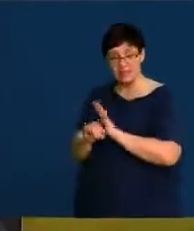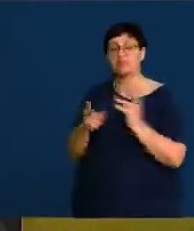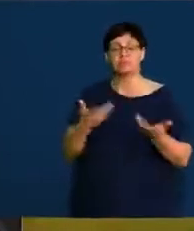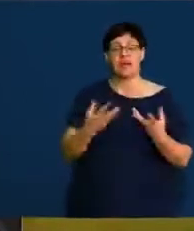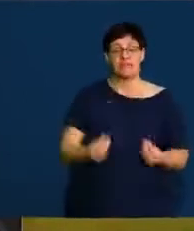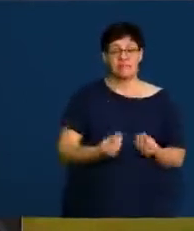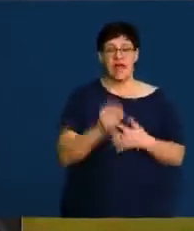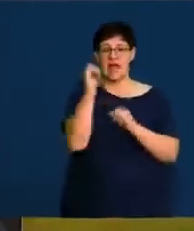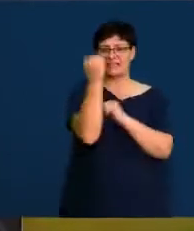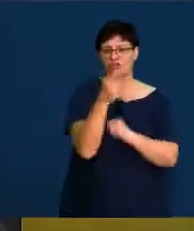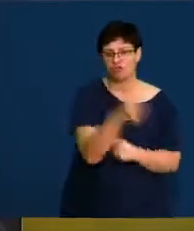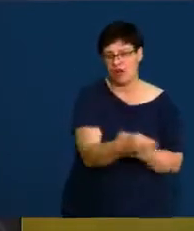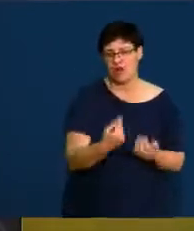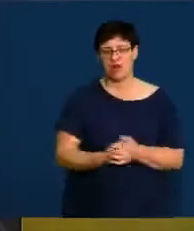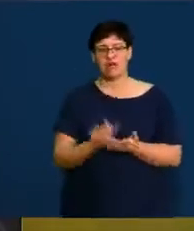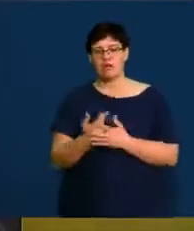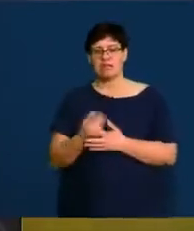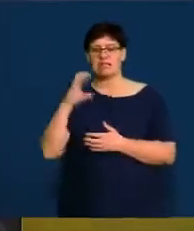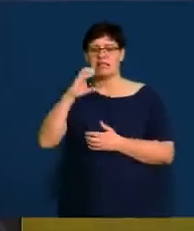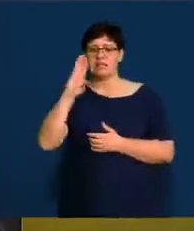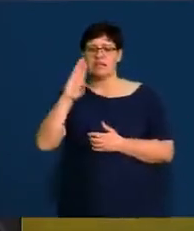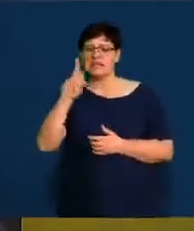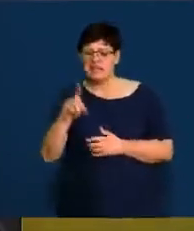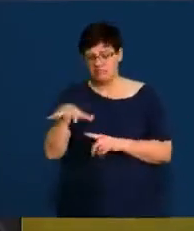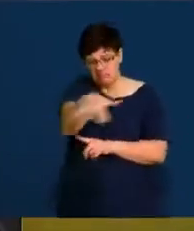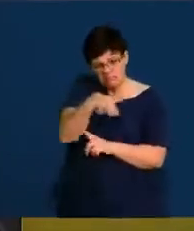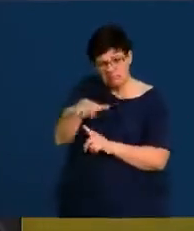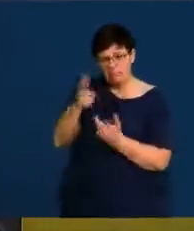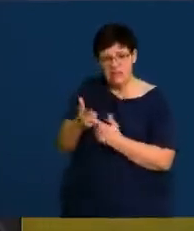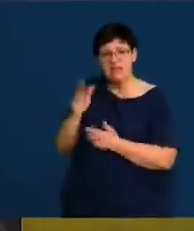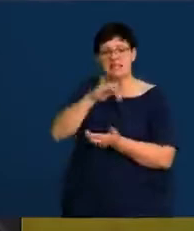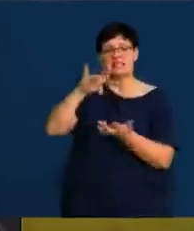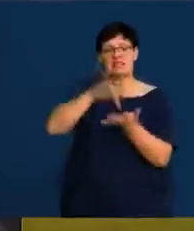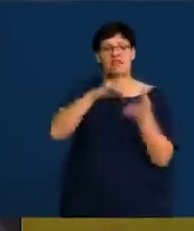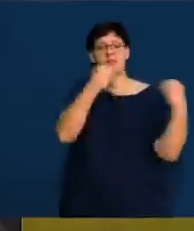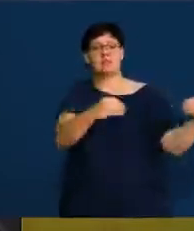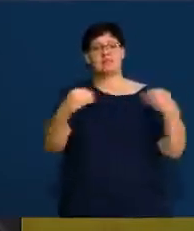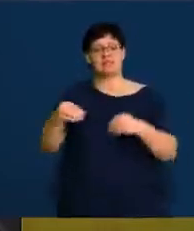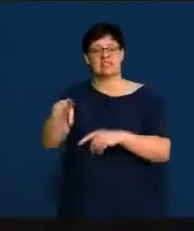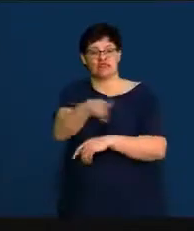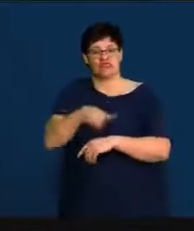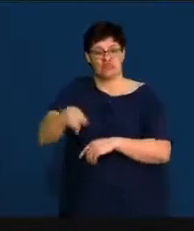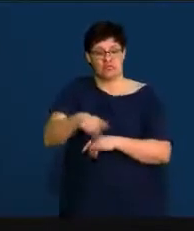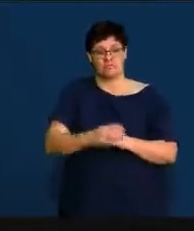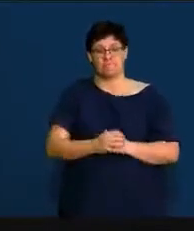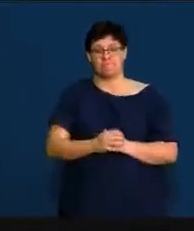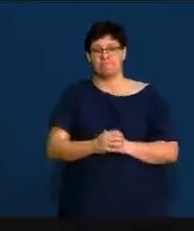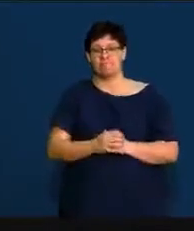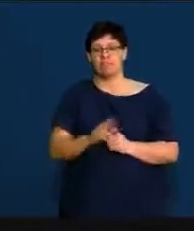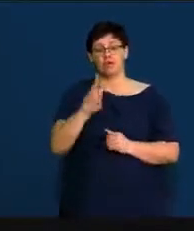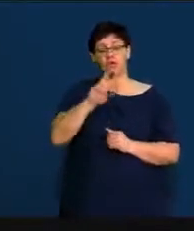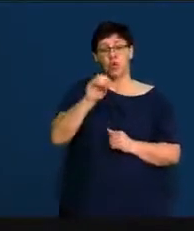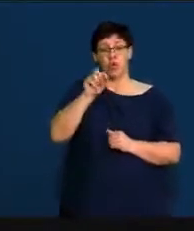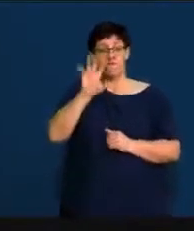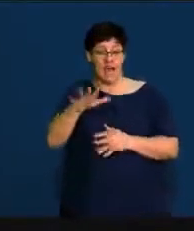an industrial area, the CBD of that location, Central Business District. In the